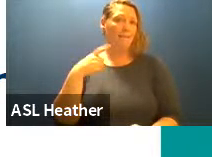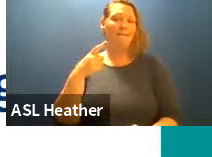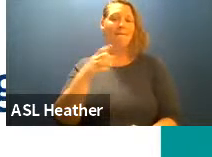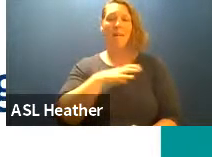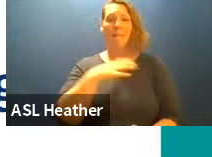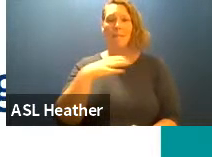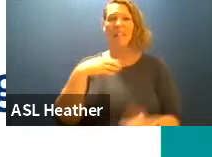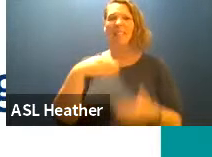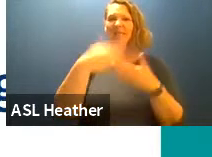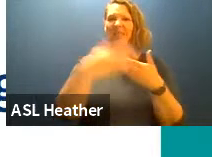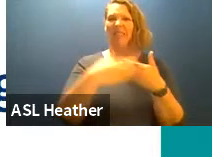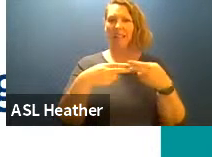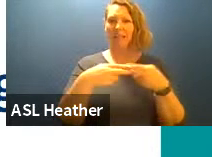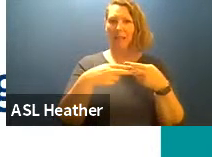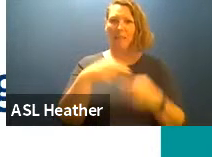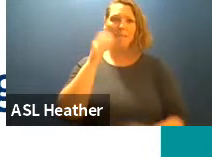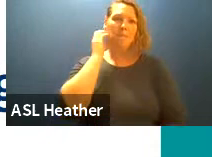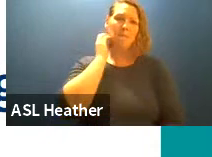slide.